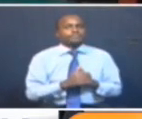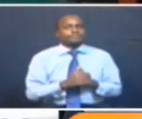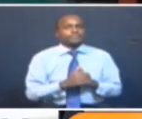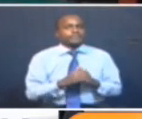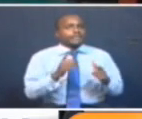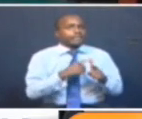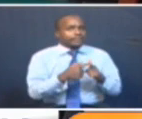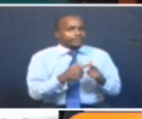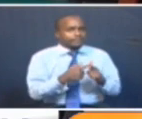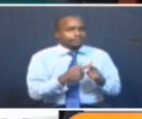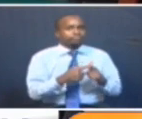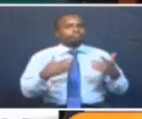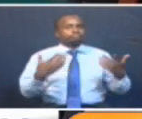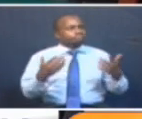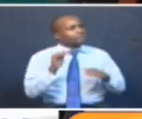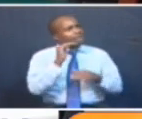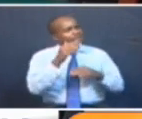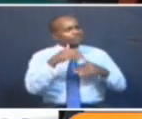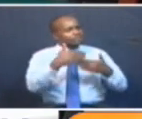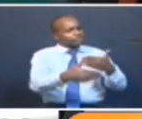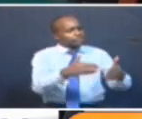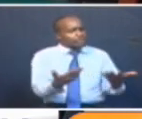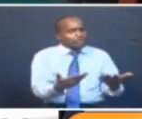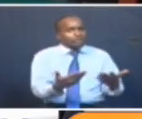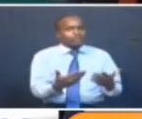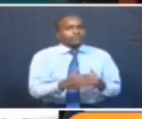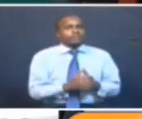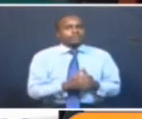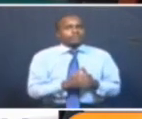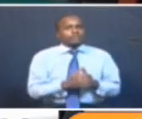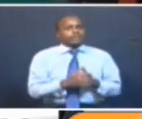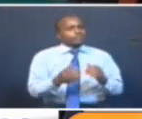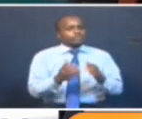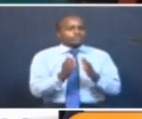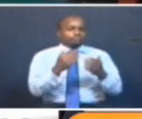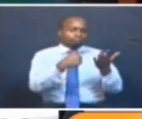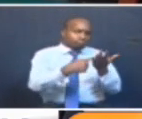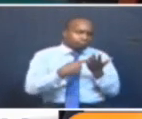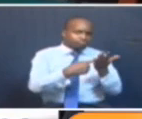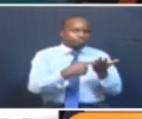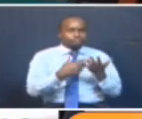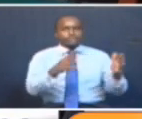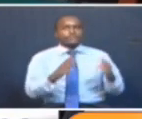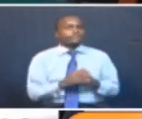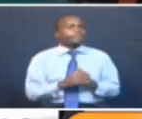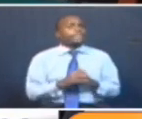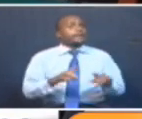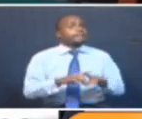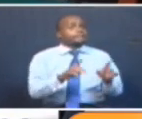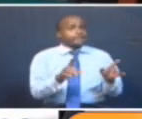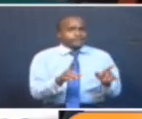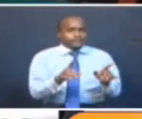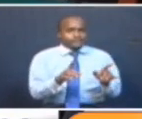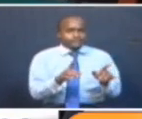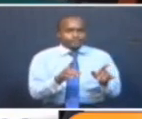And then said, how are things going? And we told him that how we are moving. And on that day, he opened it up. But he